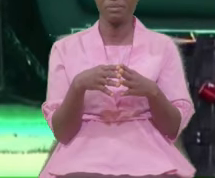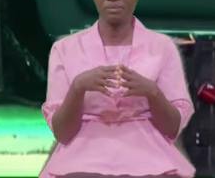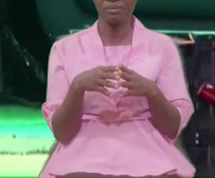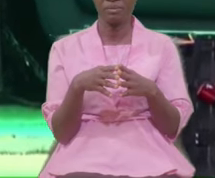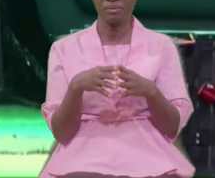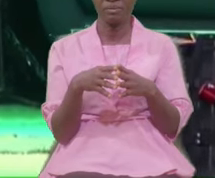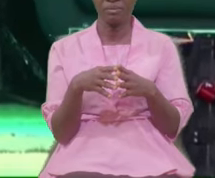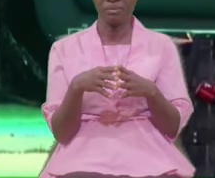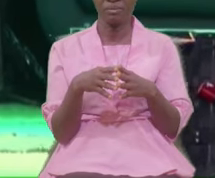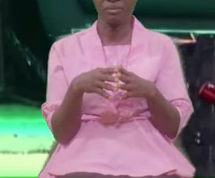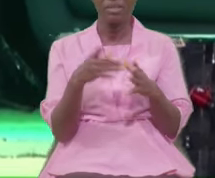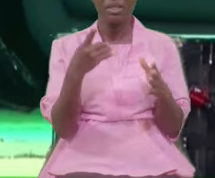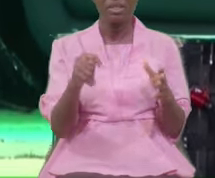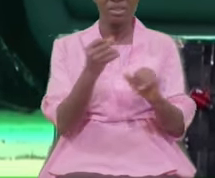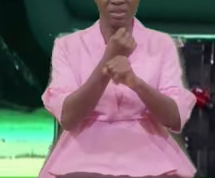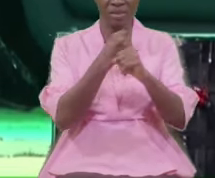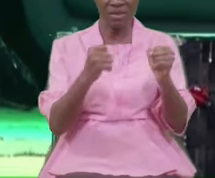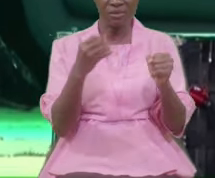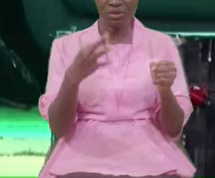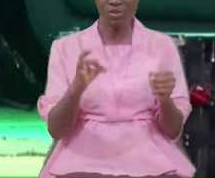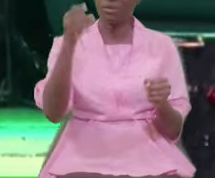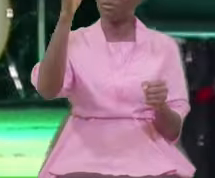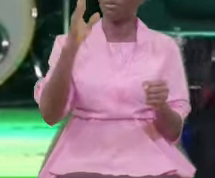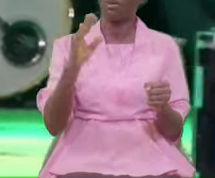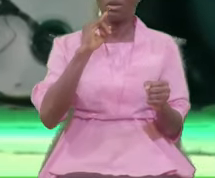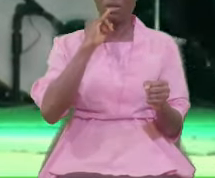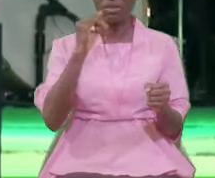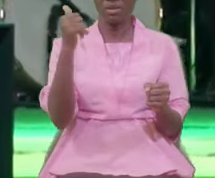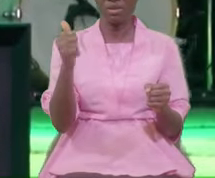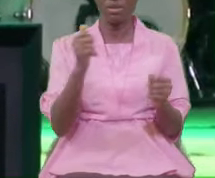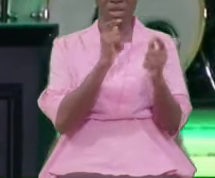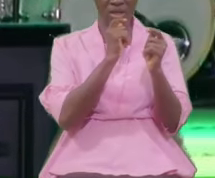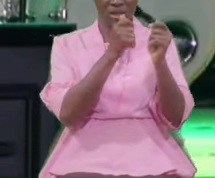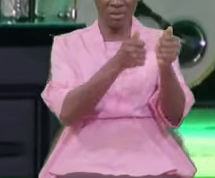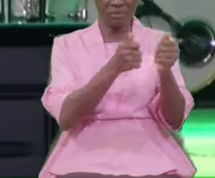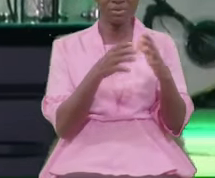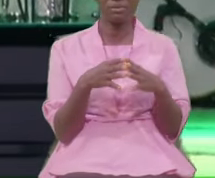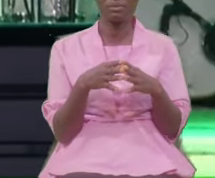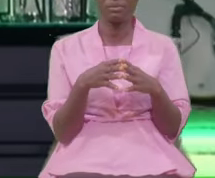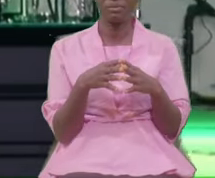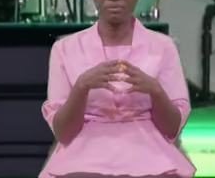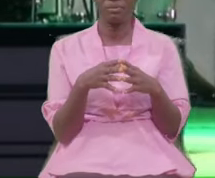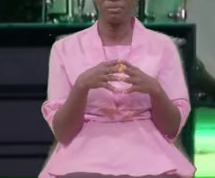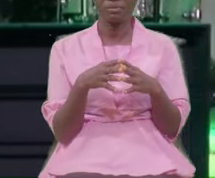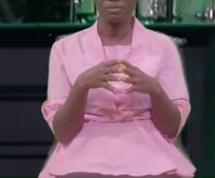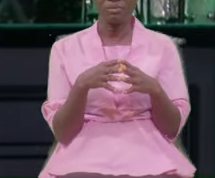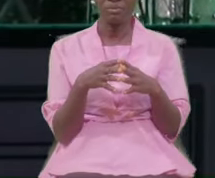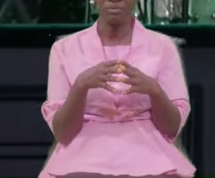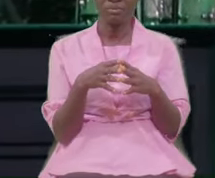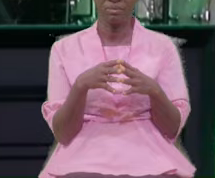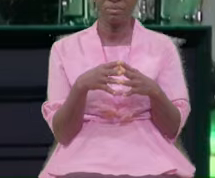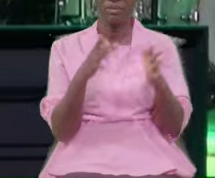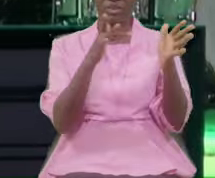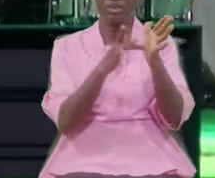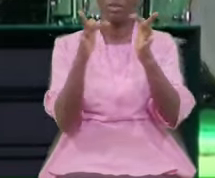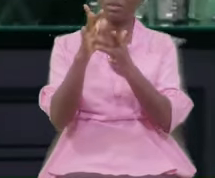The Salvation of God is a gift angasan diosang Jesus said